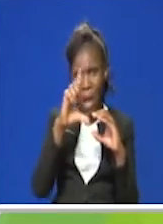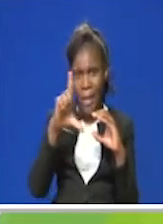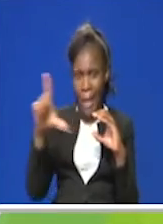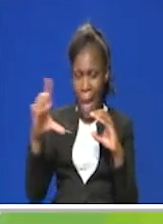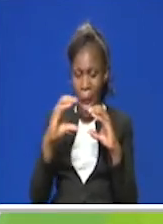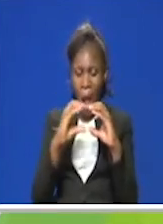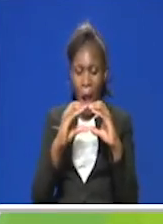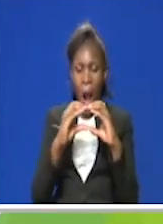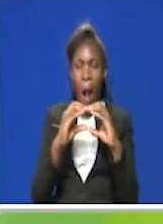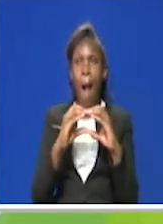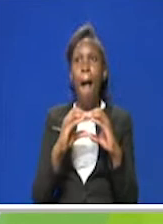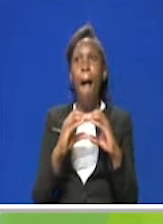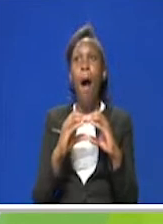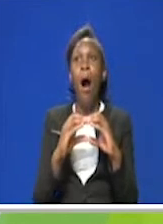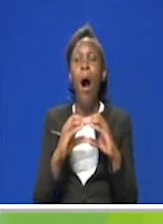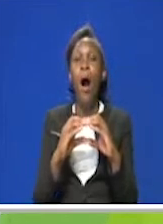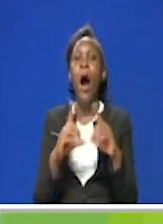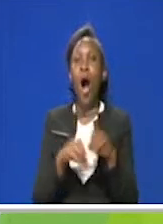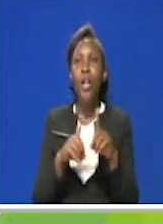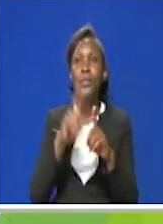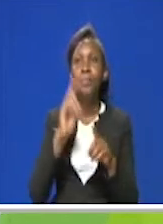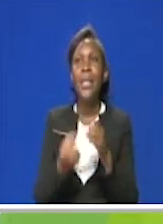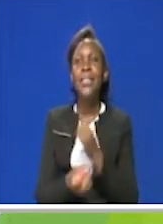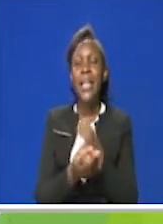define the term cell physiology,